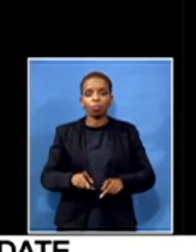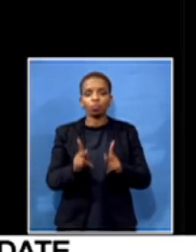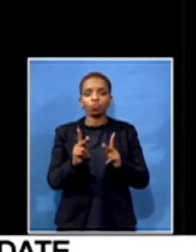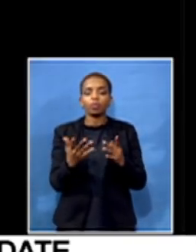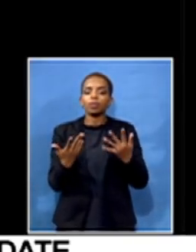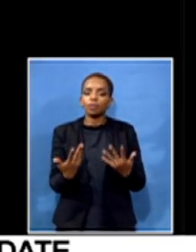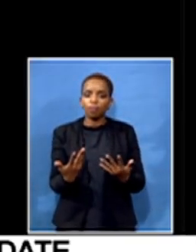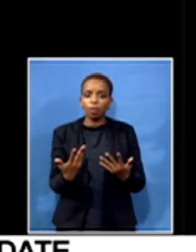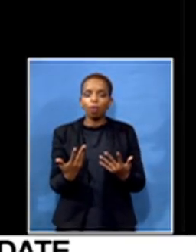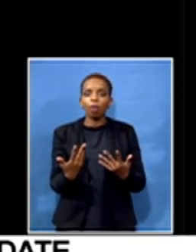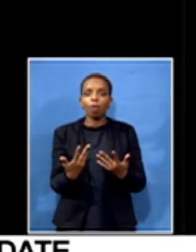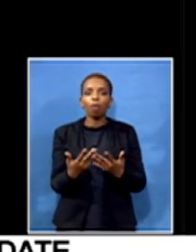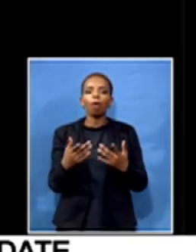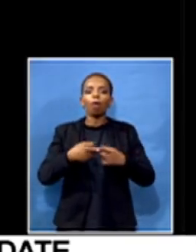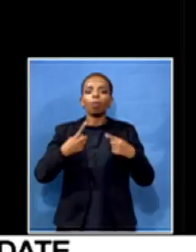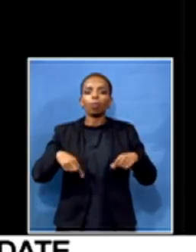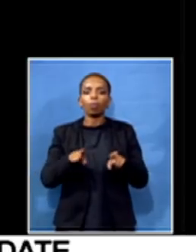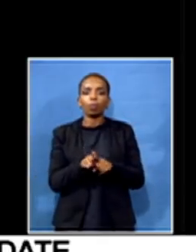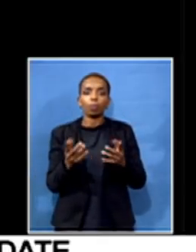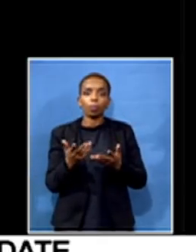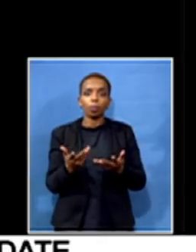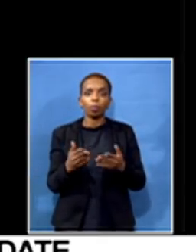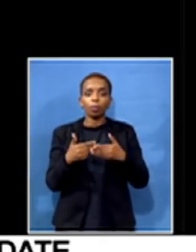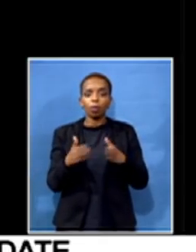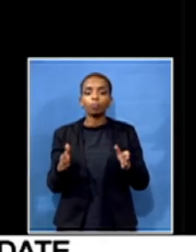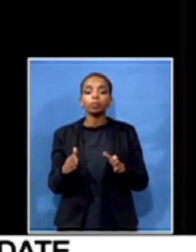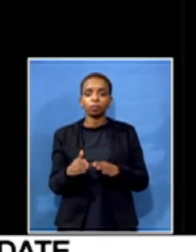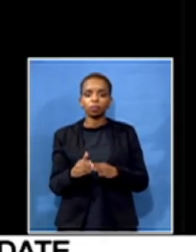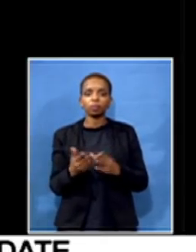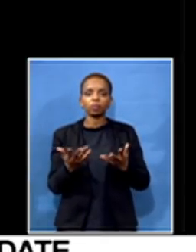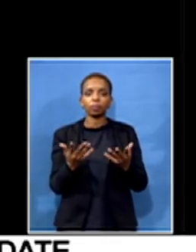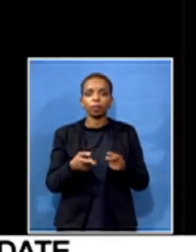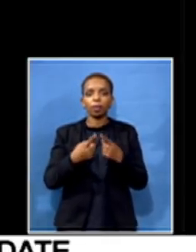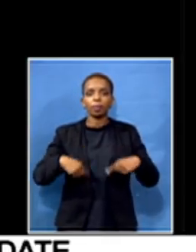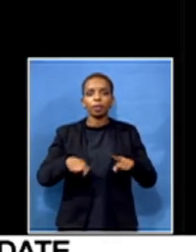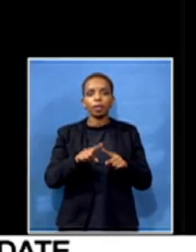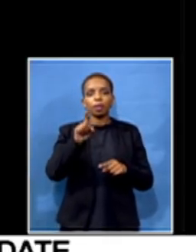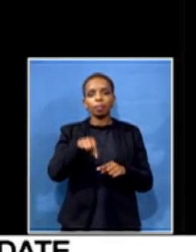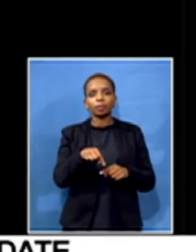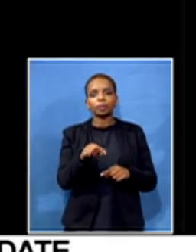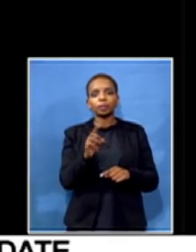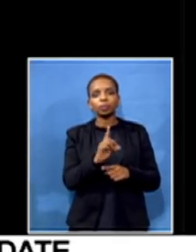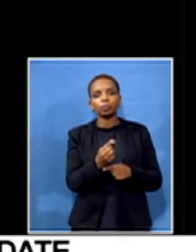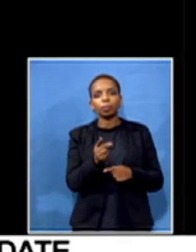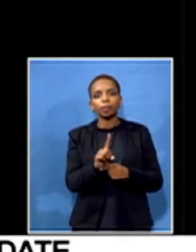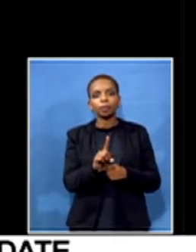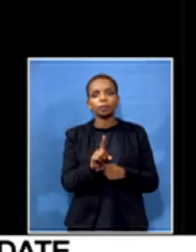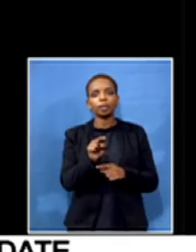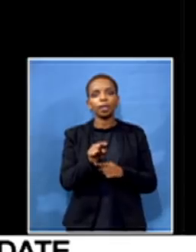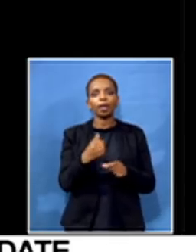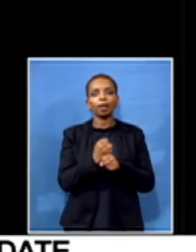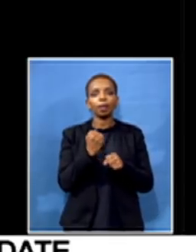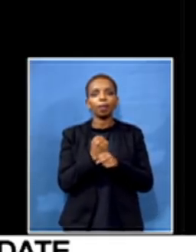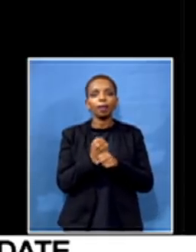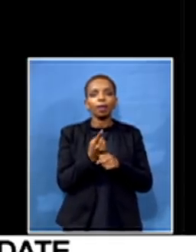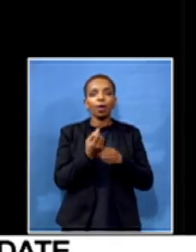reset. The chair, when he opened, he said, we mustn't waste a crisis. Indeed, we mustn't